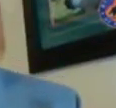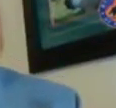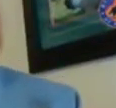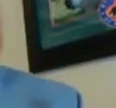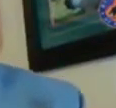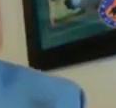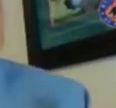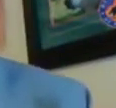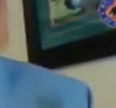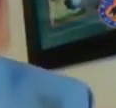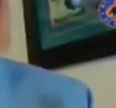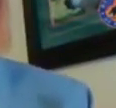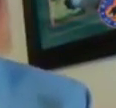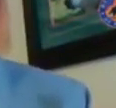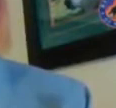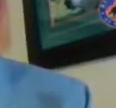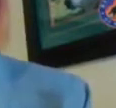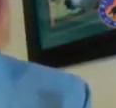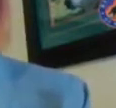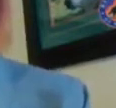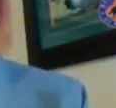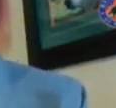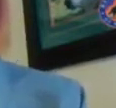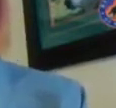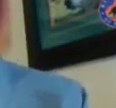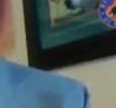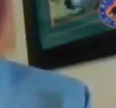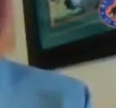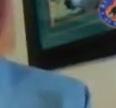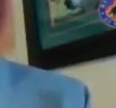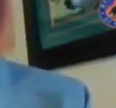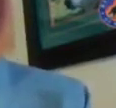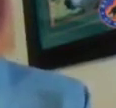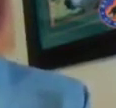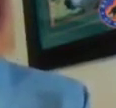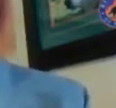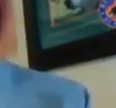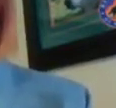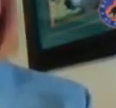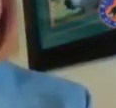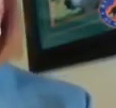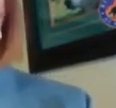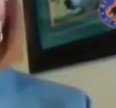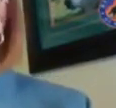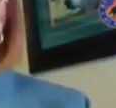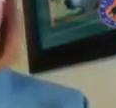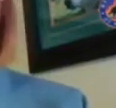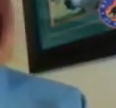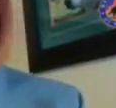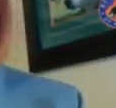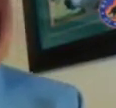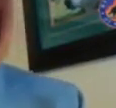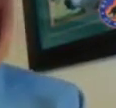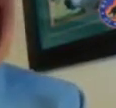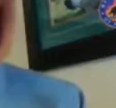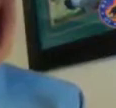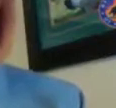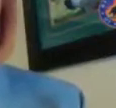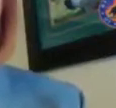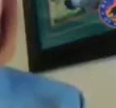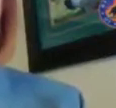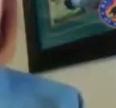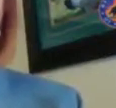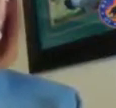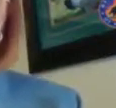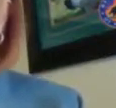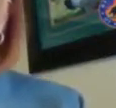really wanted to give a shout out to the Sedona Wolf Week team for being willing to expand the conversation in